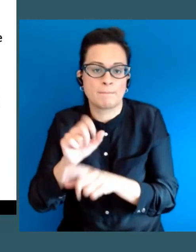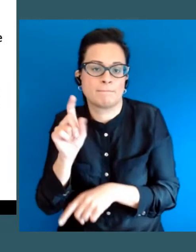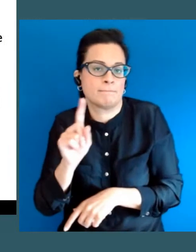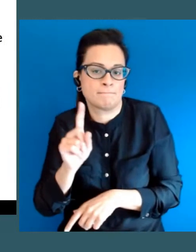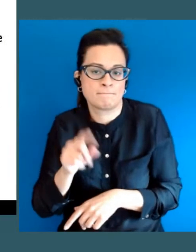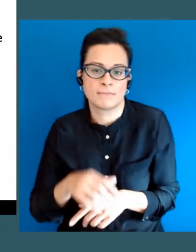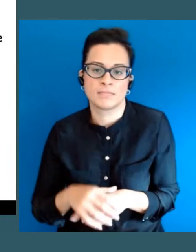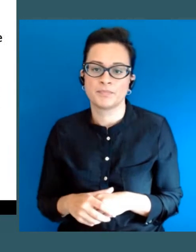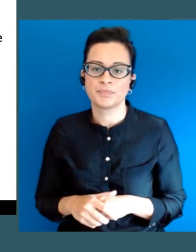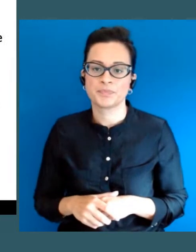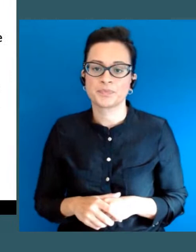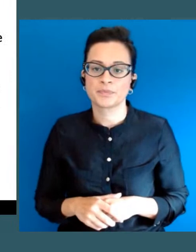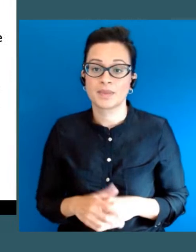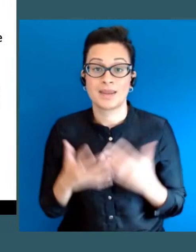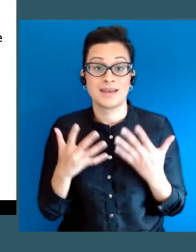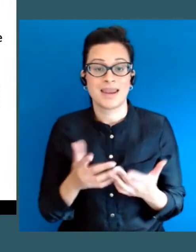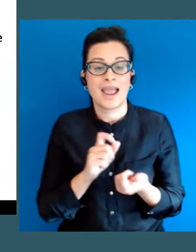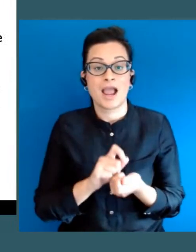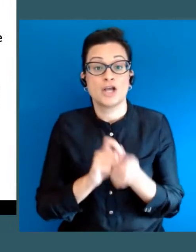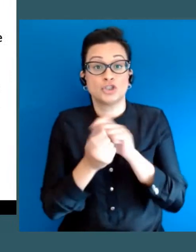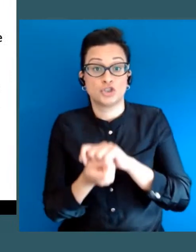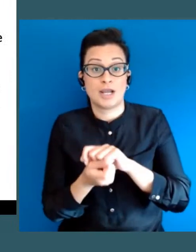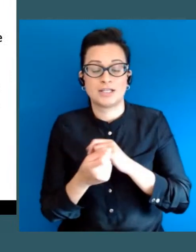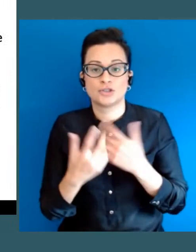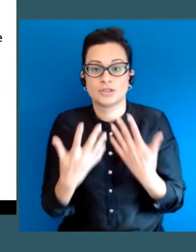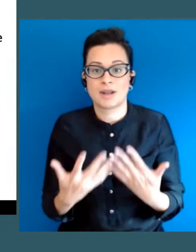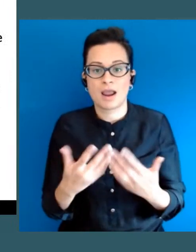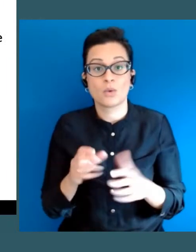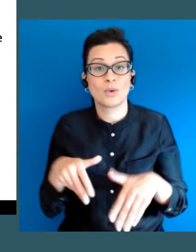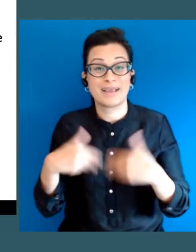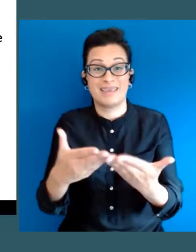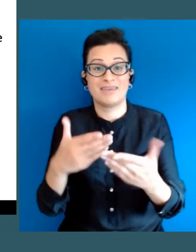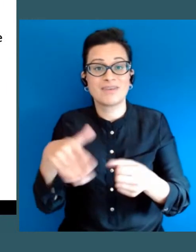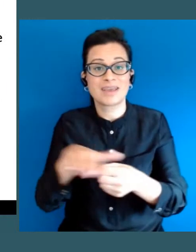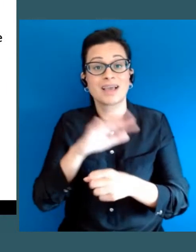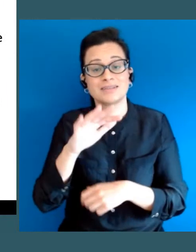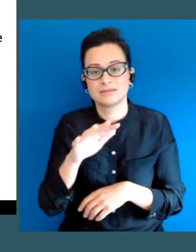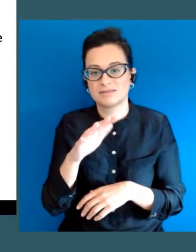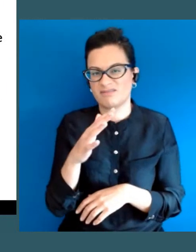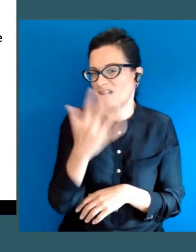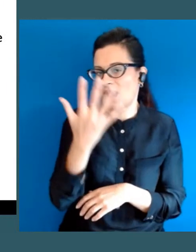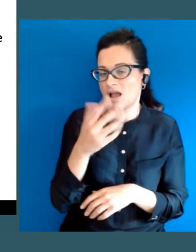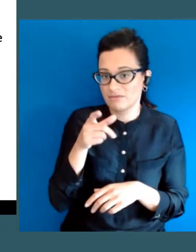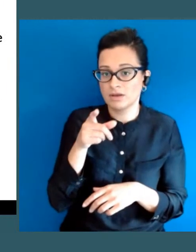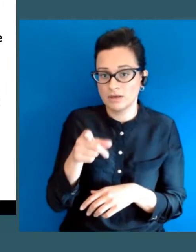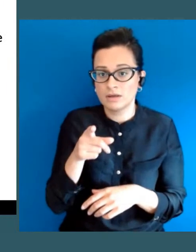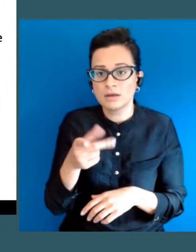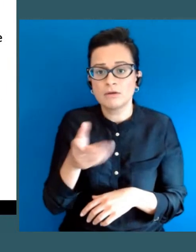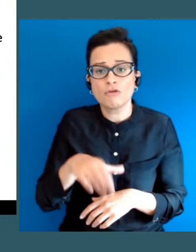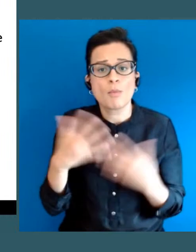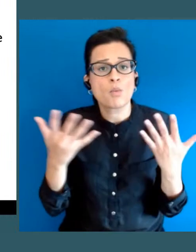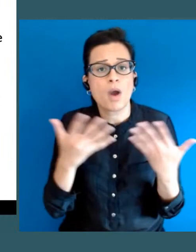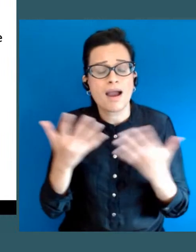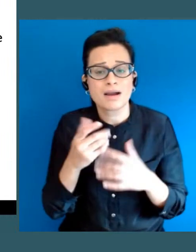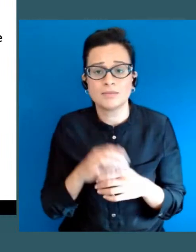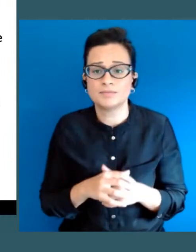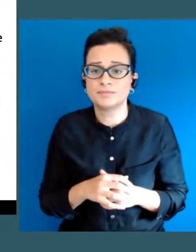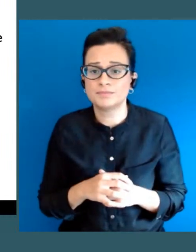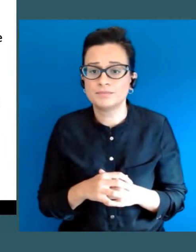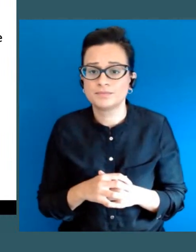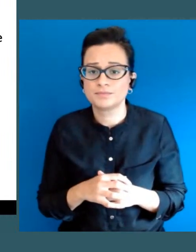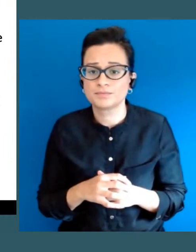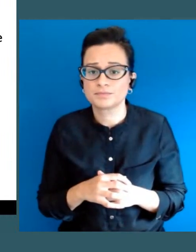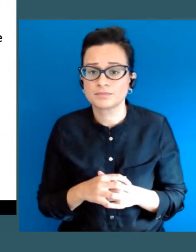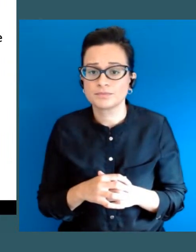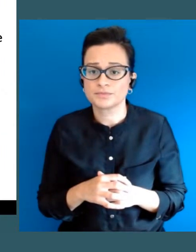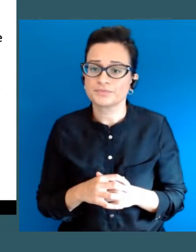So we're going to change tack slightly. I'm going to give you a case. So this is a case from that we've been given. So when